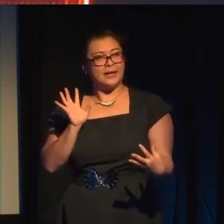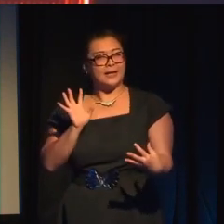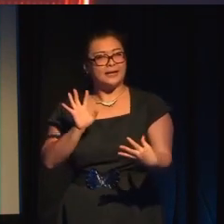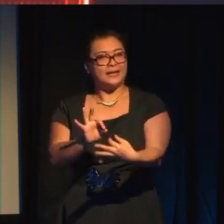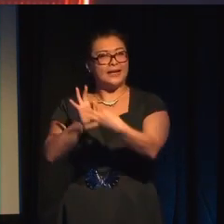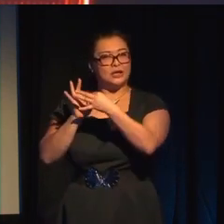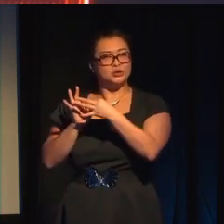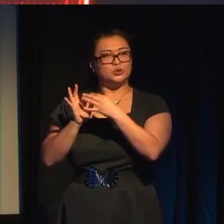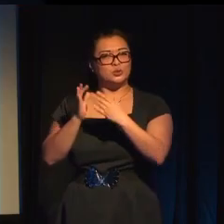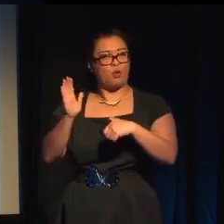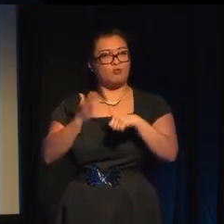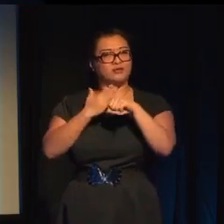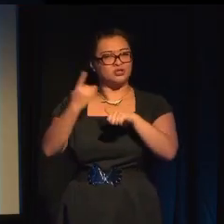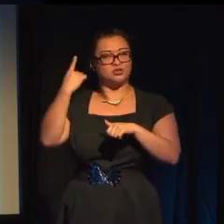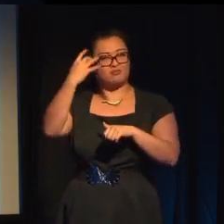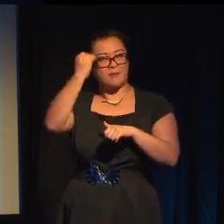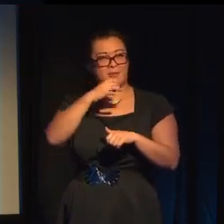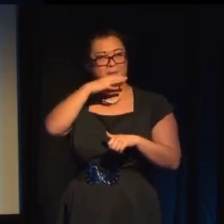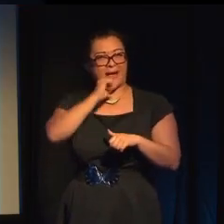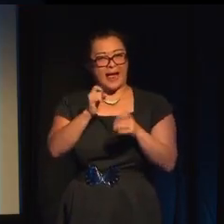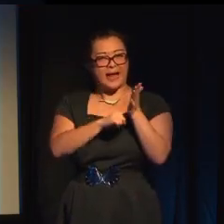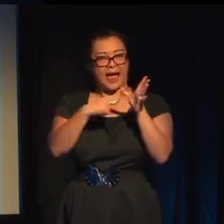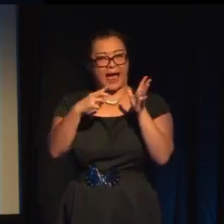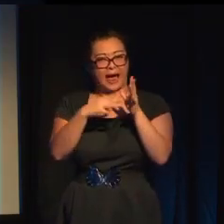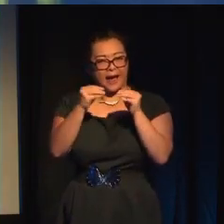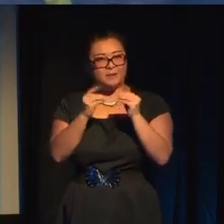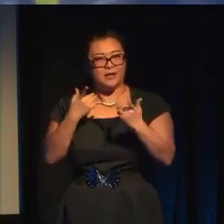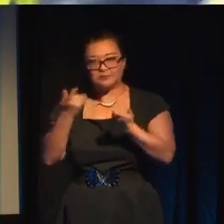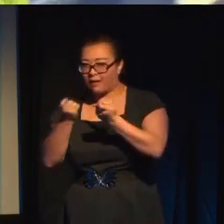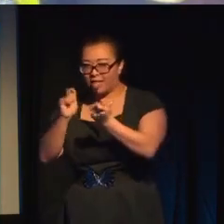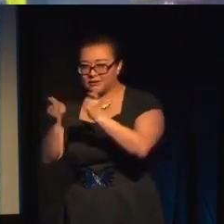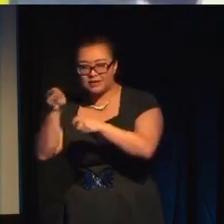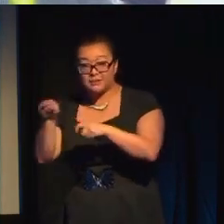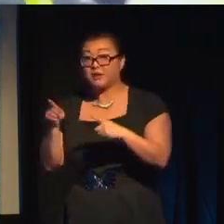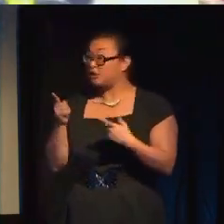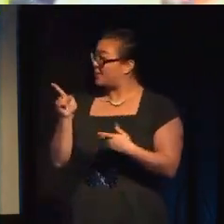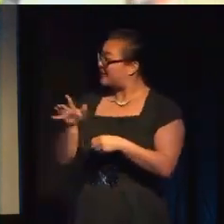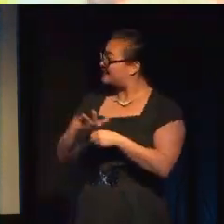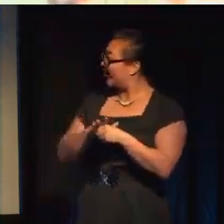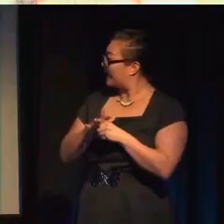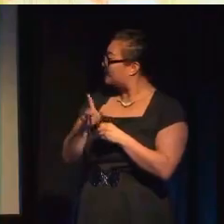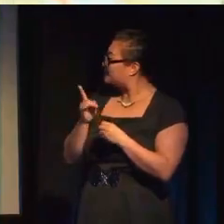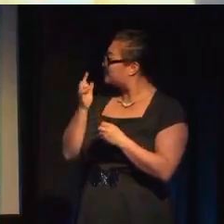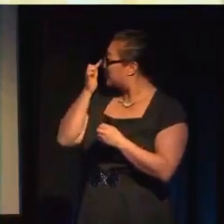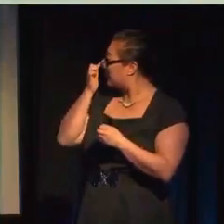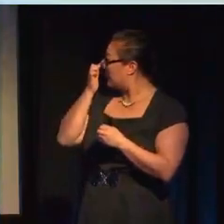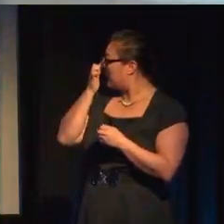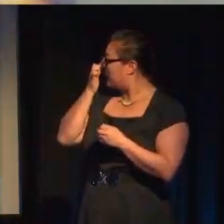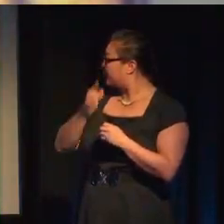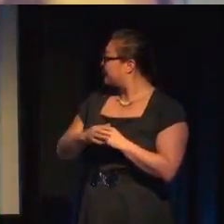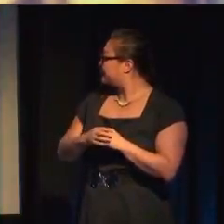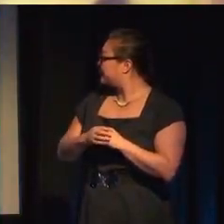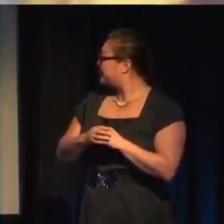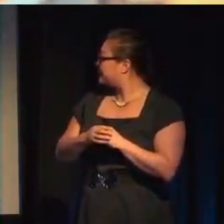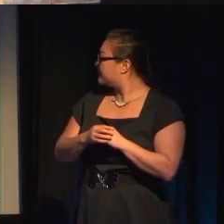go and delink him. And in this particular case, what we're going to do, and if we could play this, lovely, what we're going to do